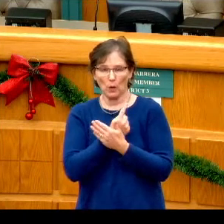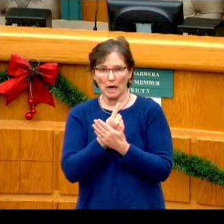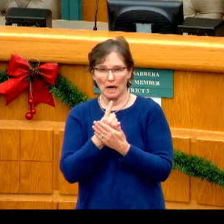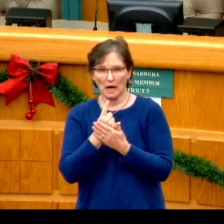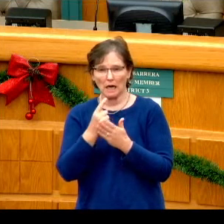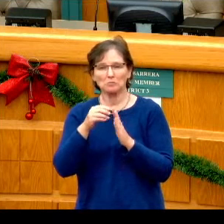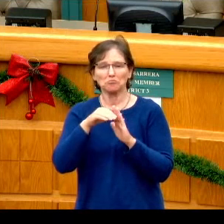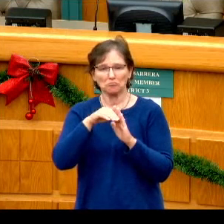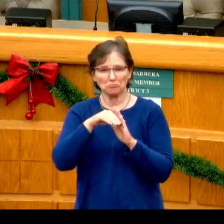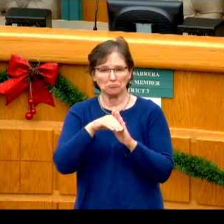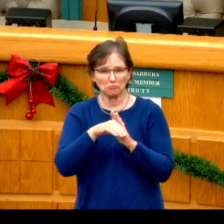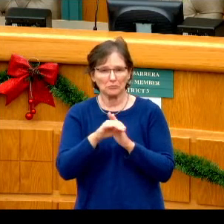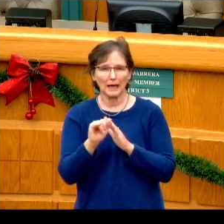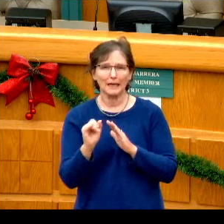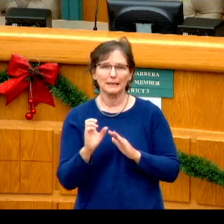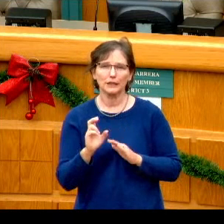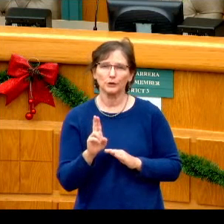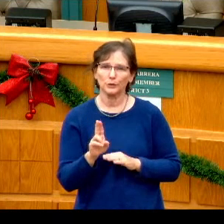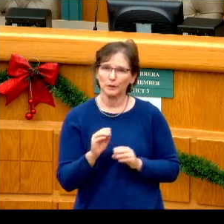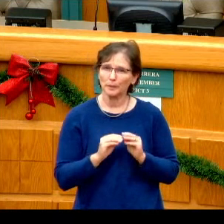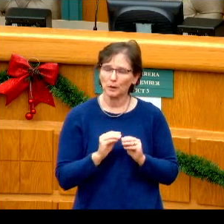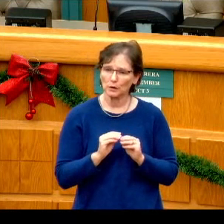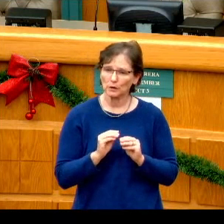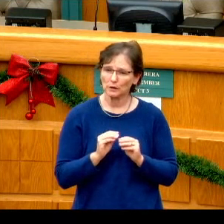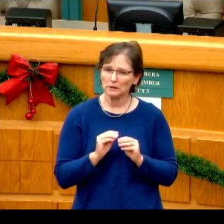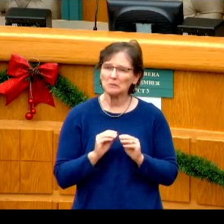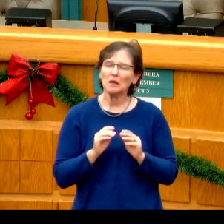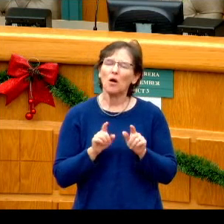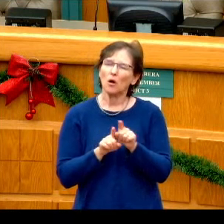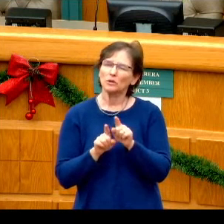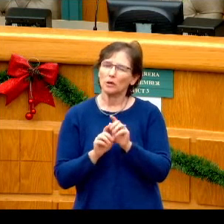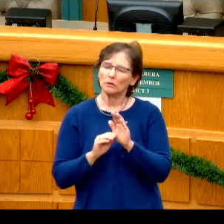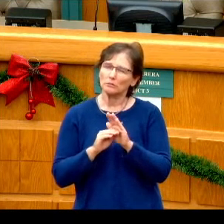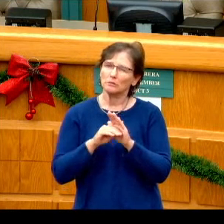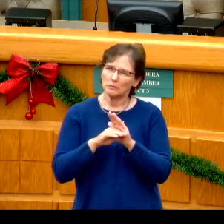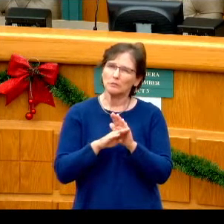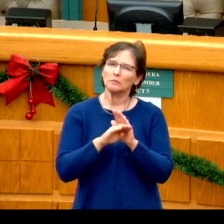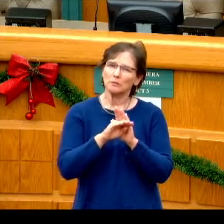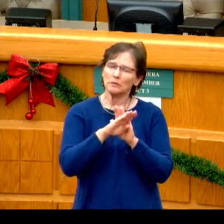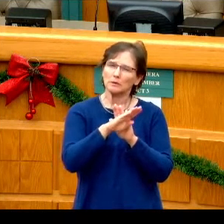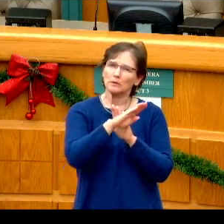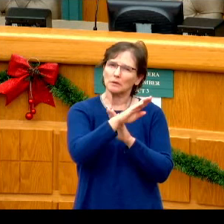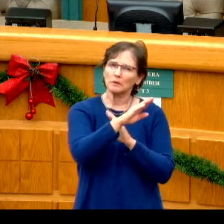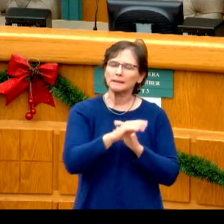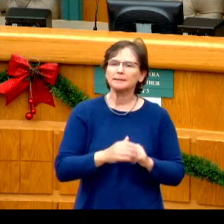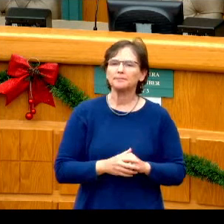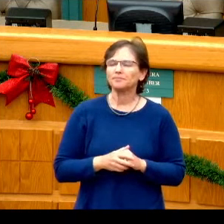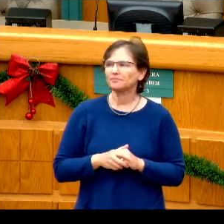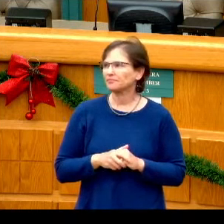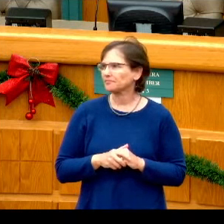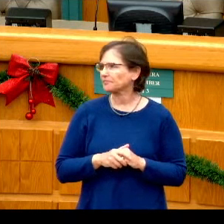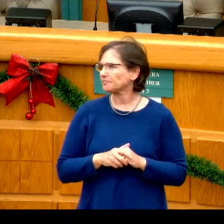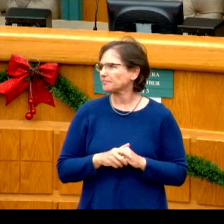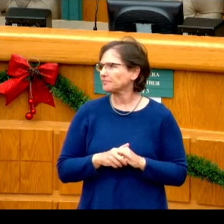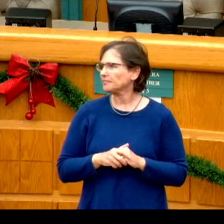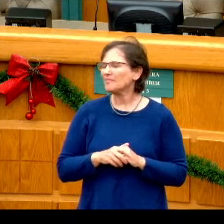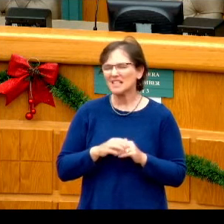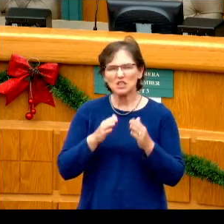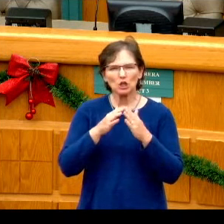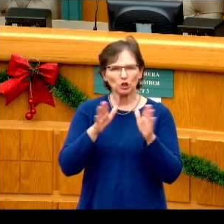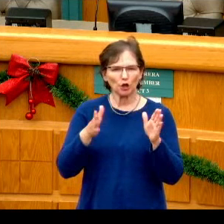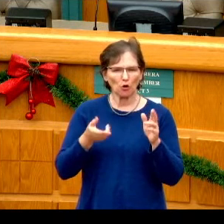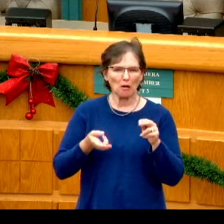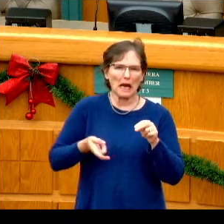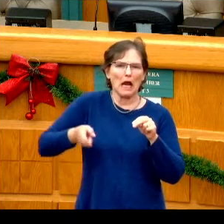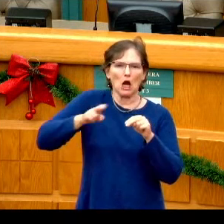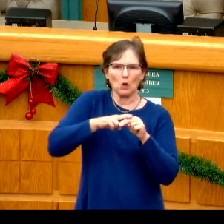down. And if you get really zoomed in, it's starting to go up a little bit. But if you zoom out, you can see a longer-term pattern of a general increase that's occurring